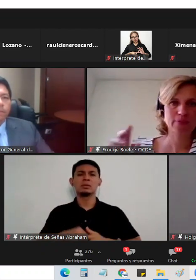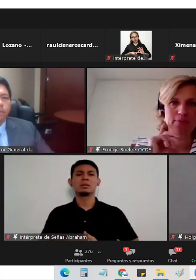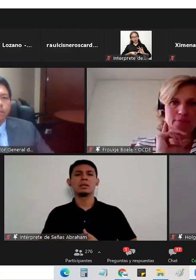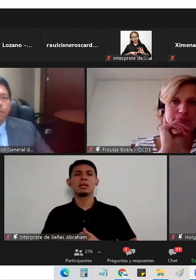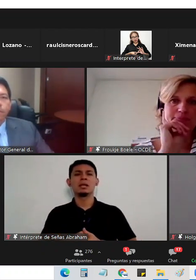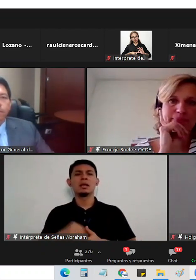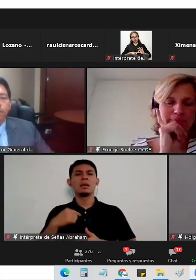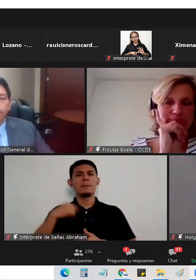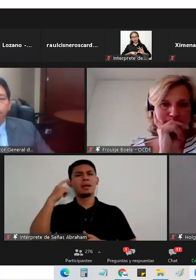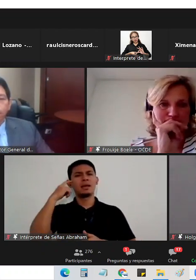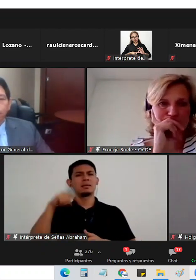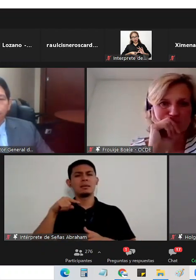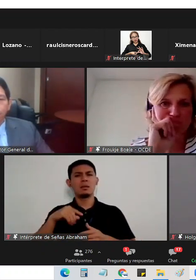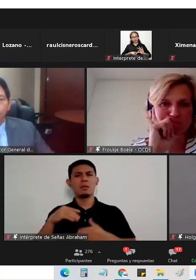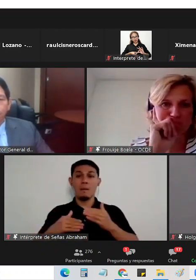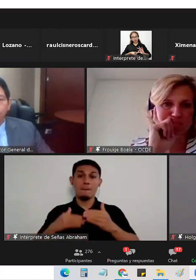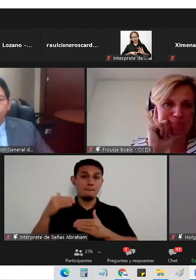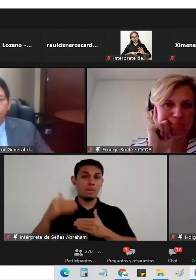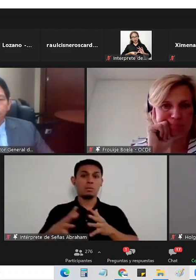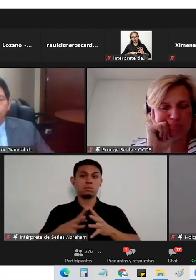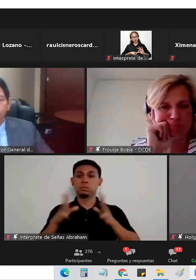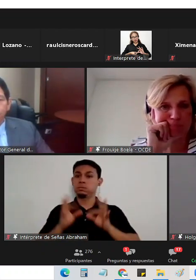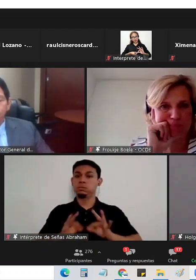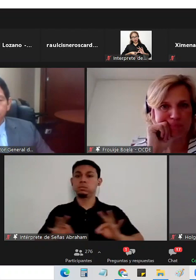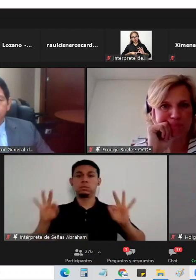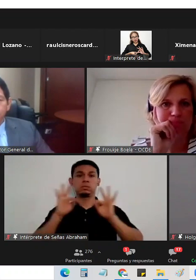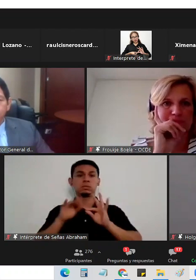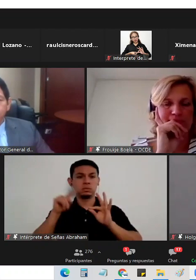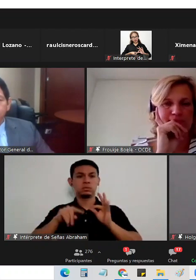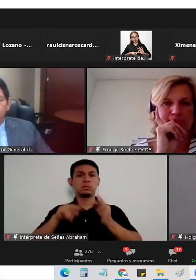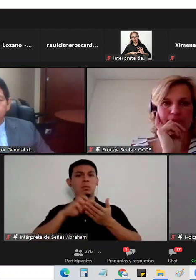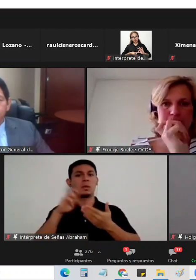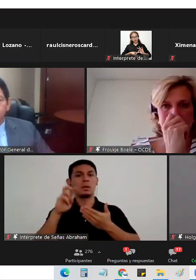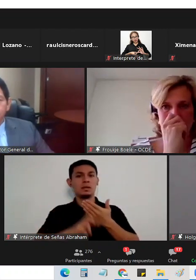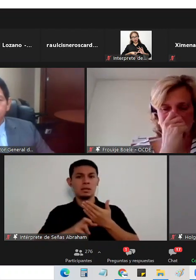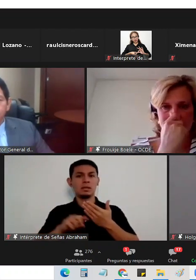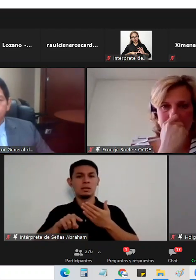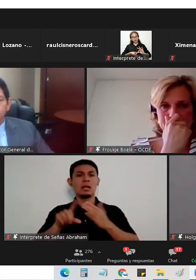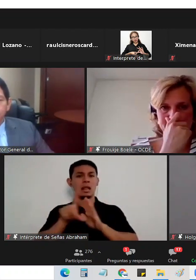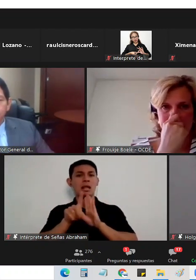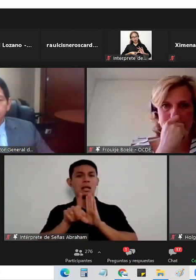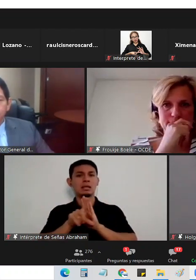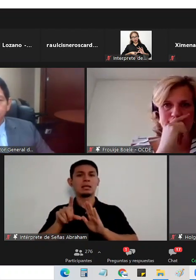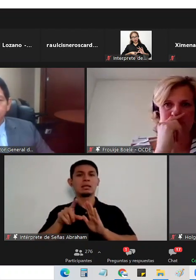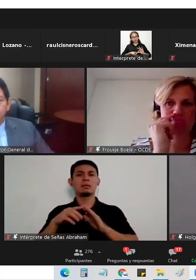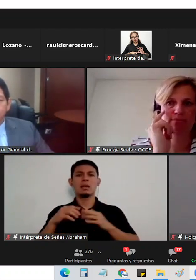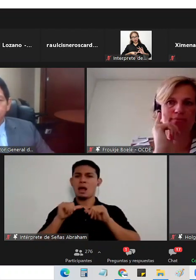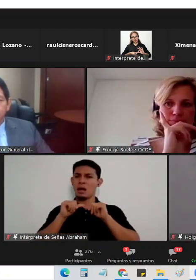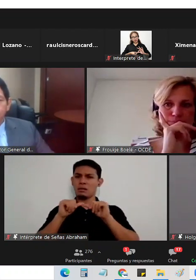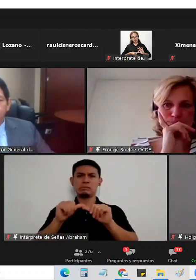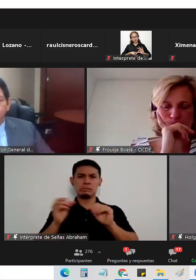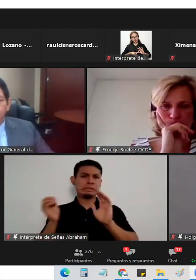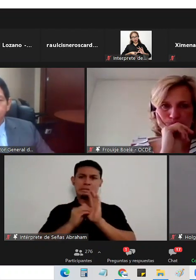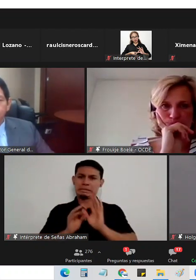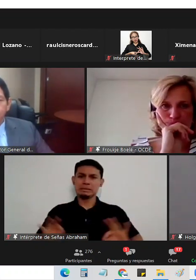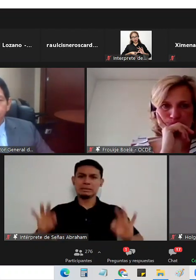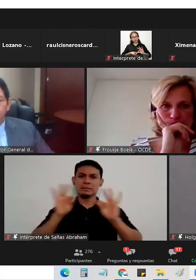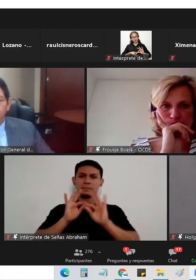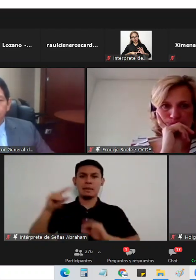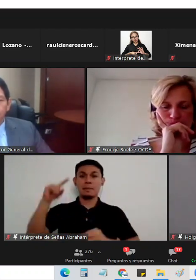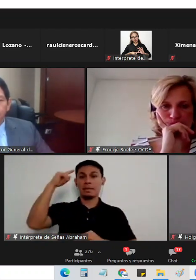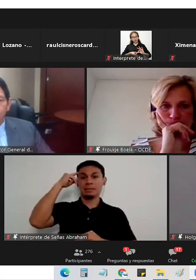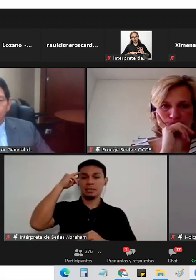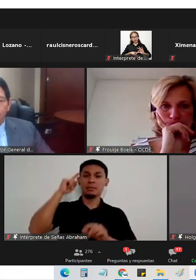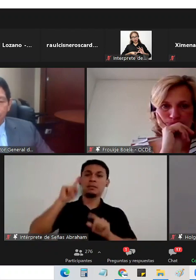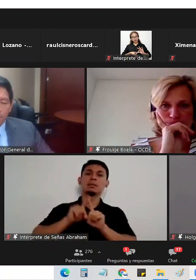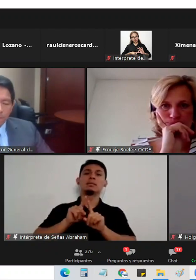access of remediation through processes from ocde and i think it's important to have these revisions and from